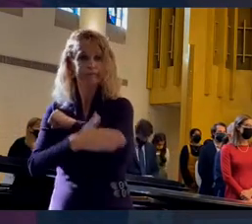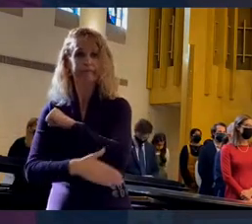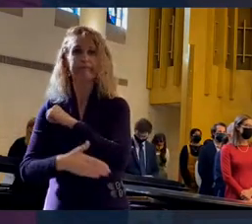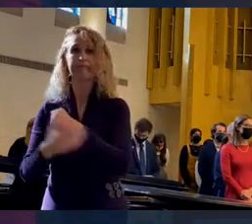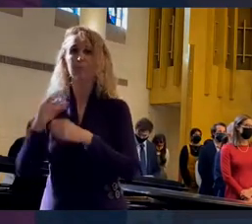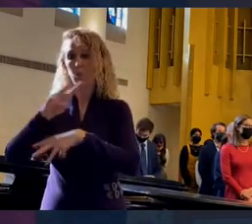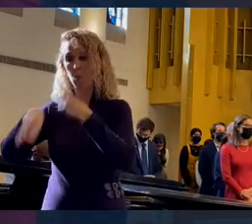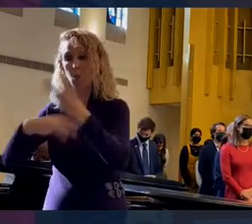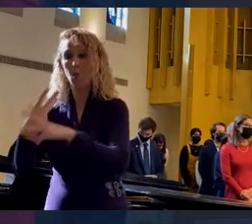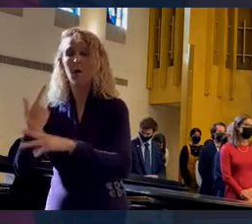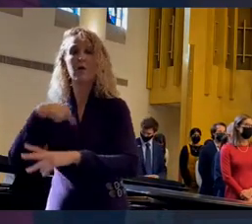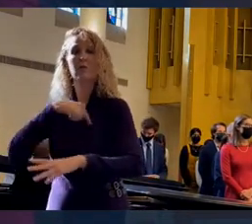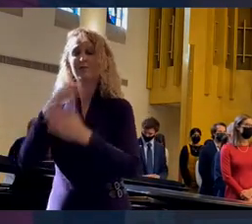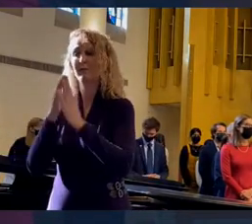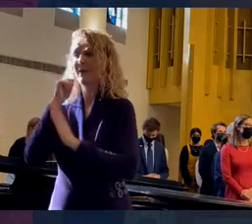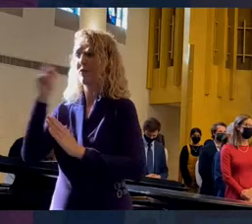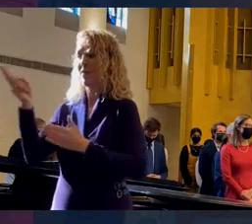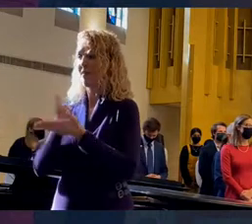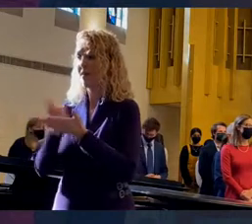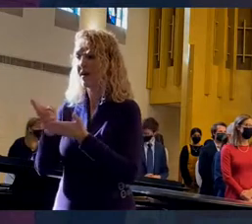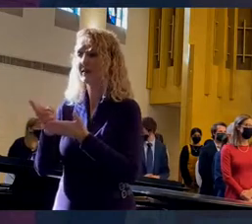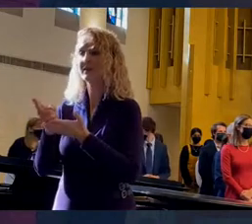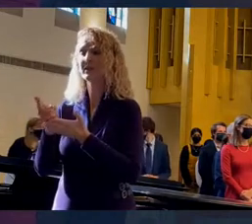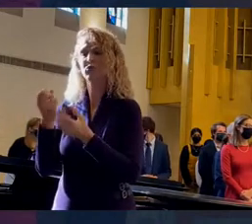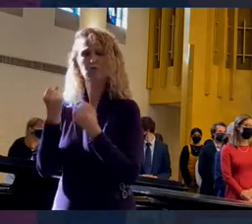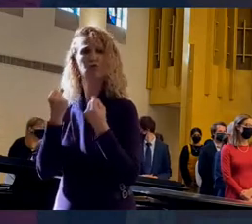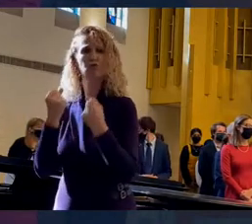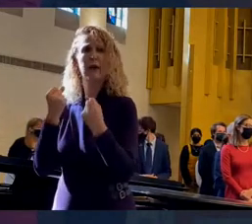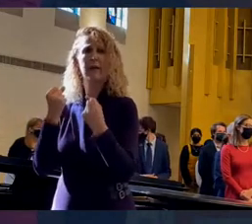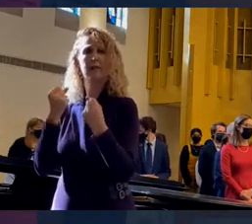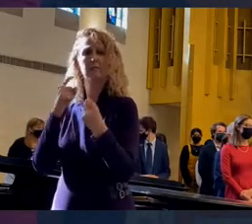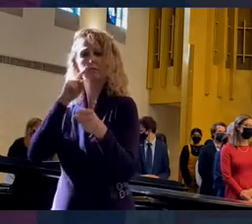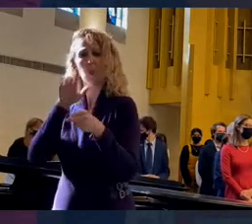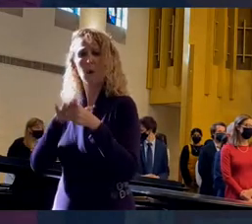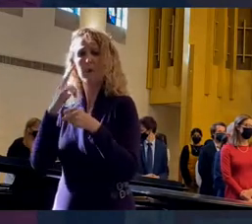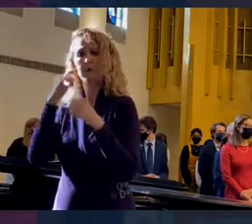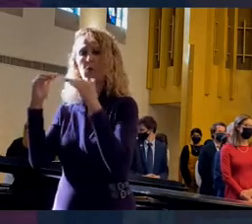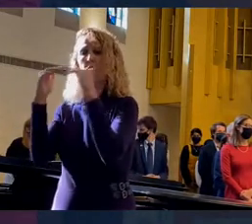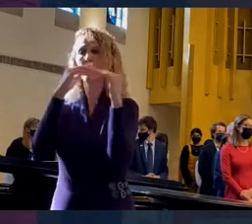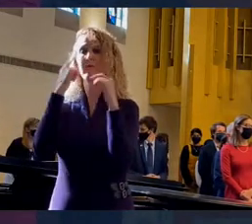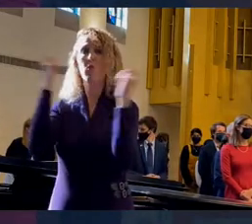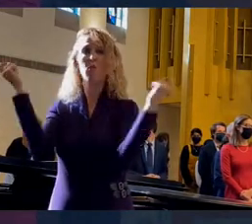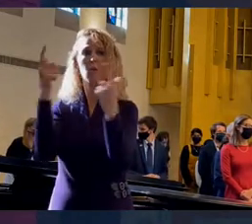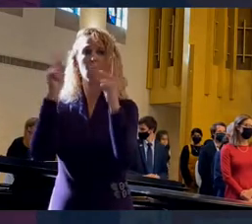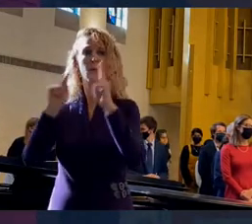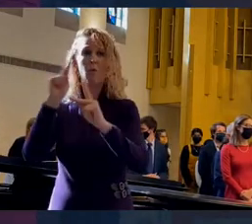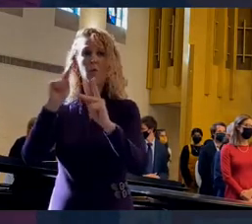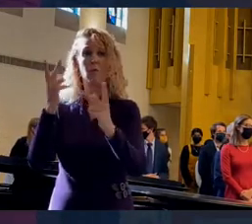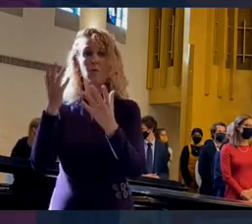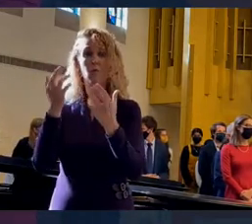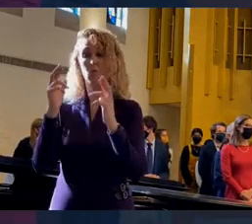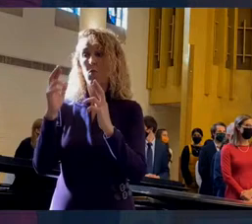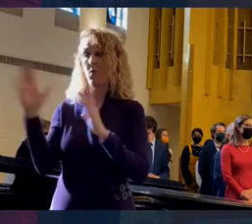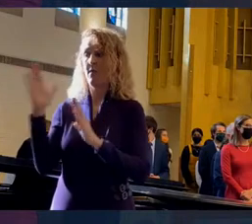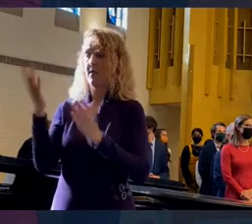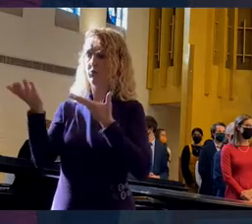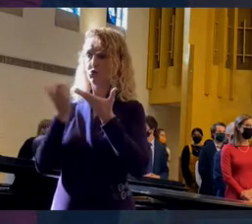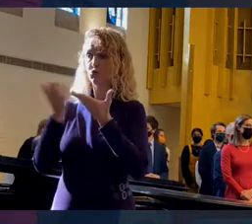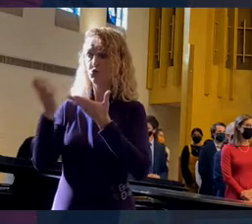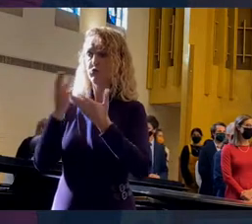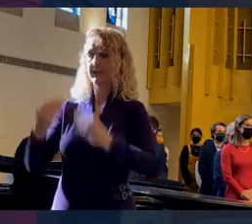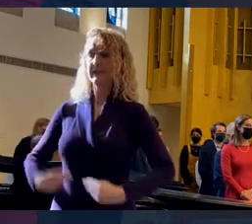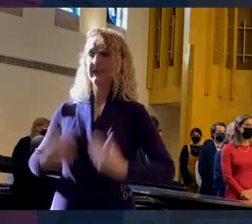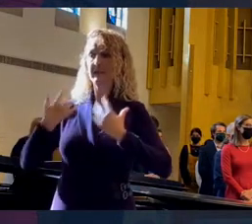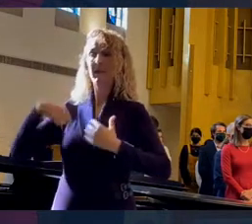for their integrity, fortitude, and commitment to justice for all. May their public service inspire more